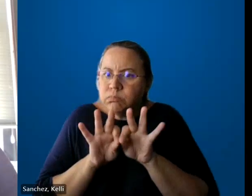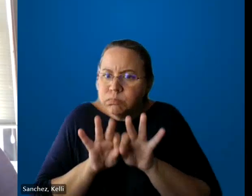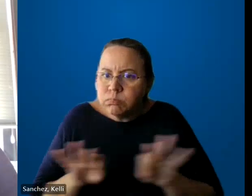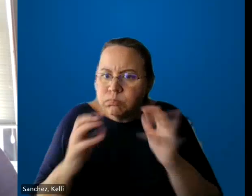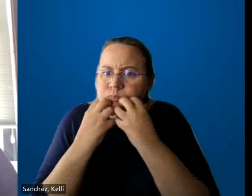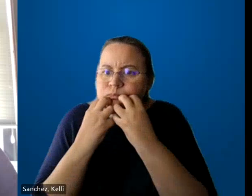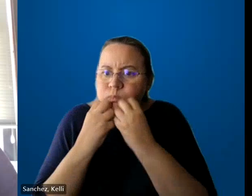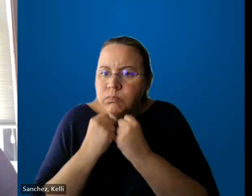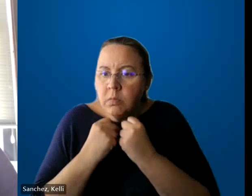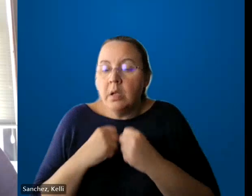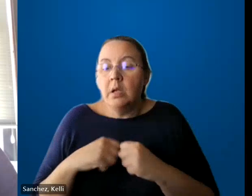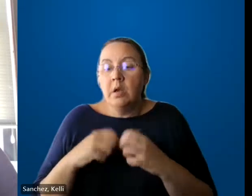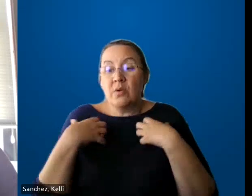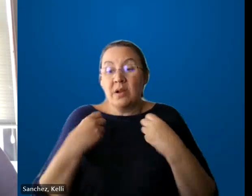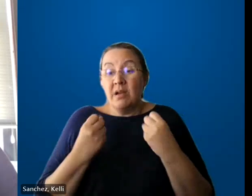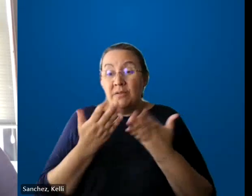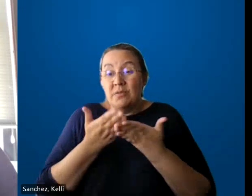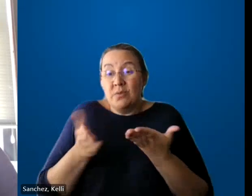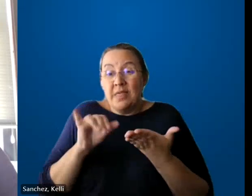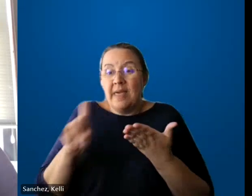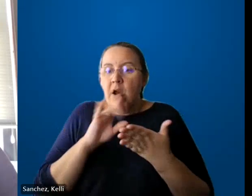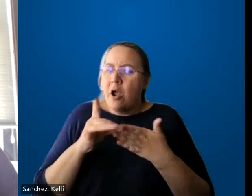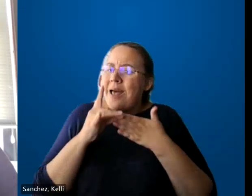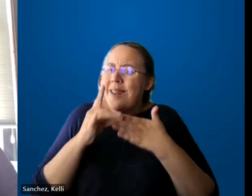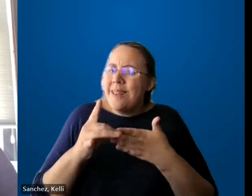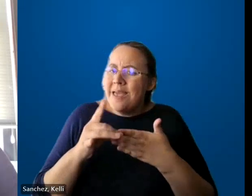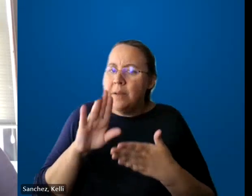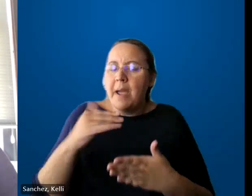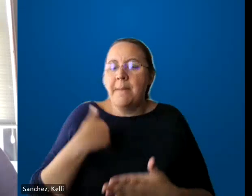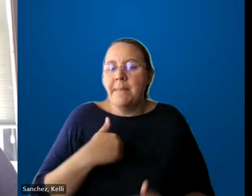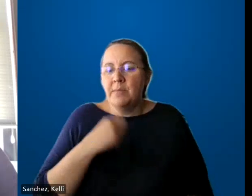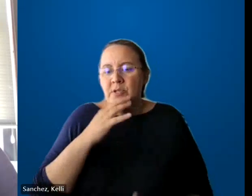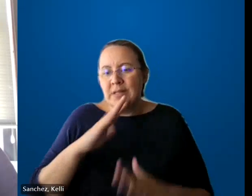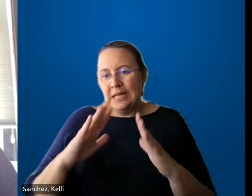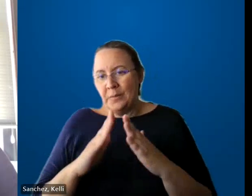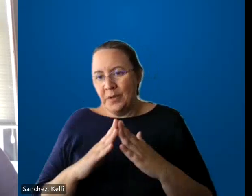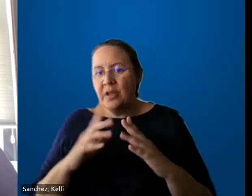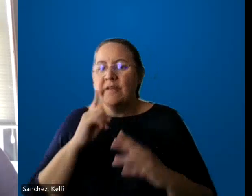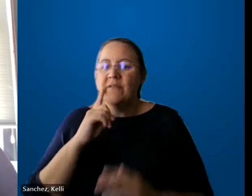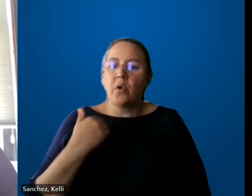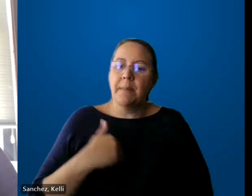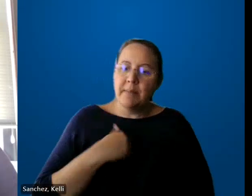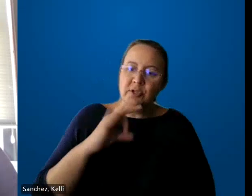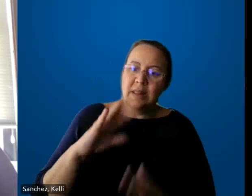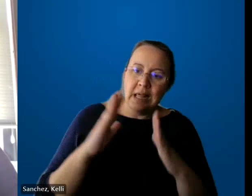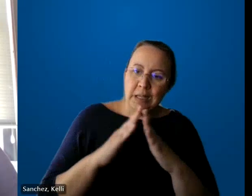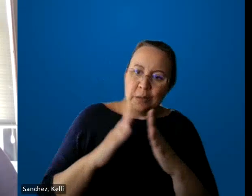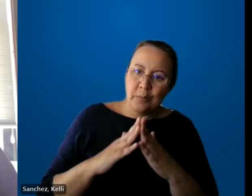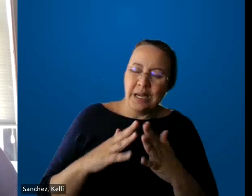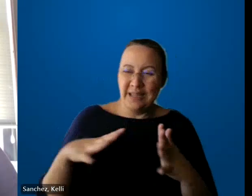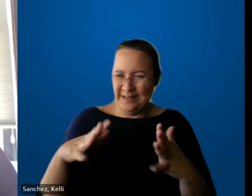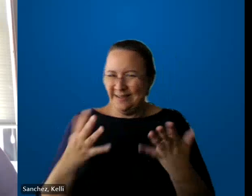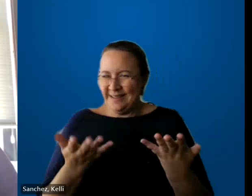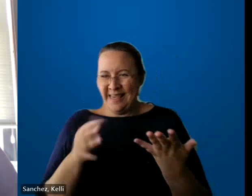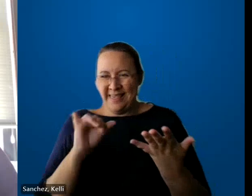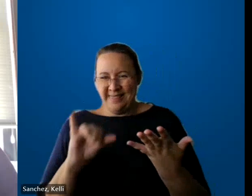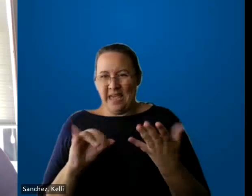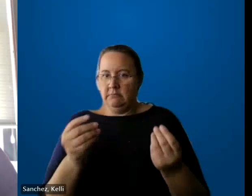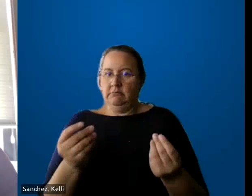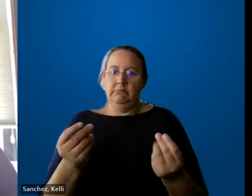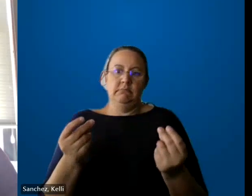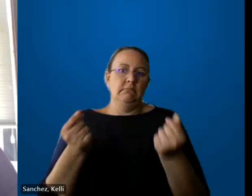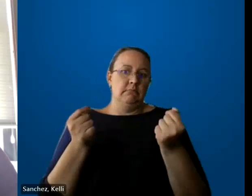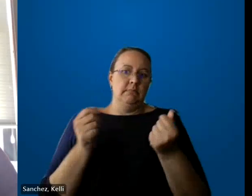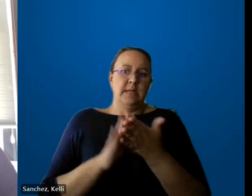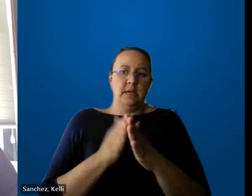you have recovery resources that are being led by members of that community for members Mhm. of that community, Yeah. right? It's immediately going to be a